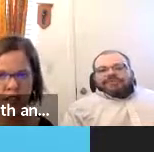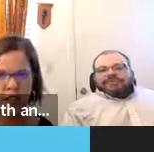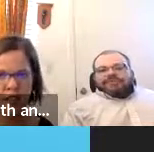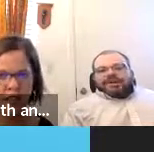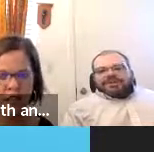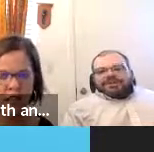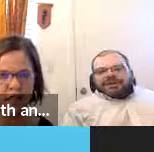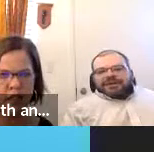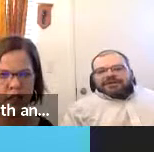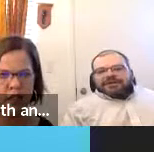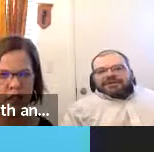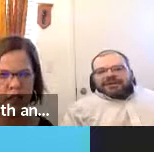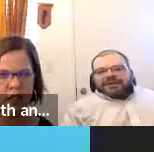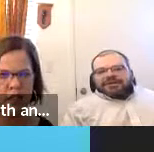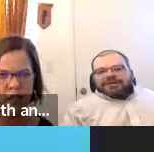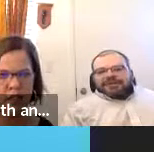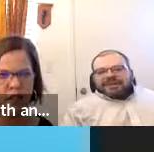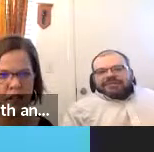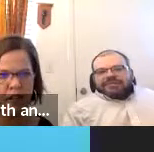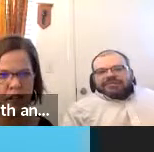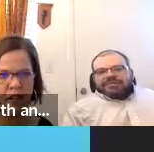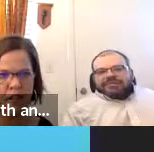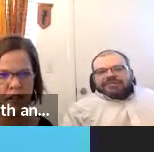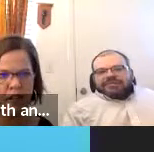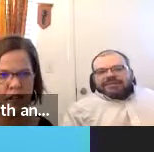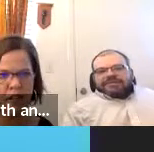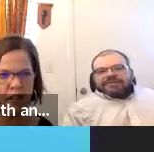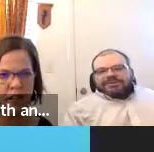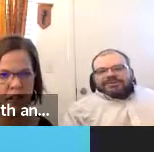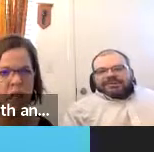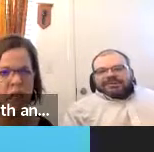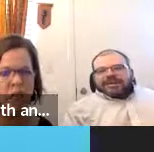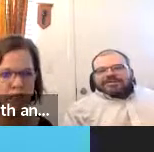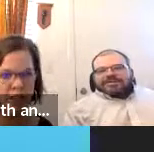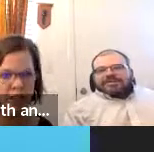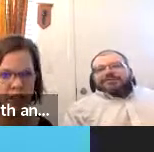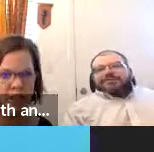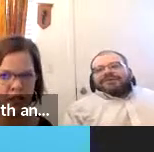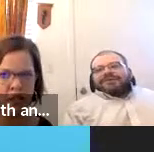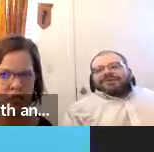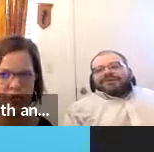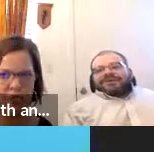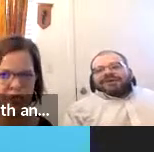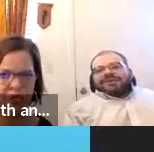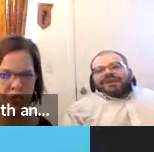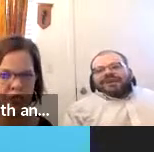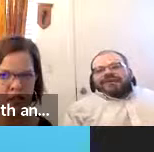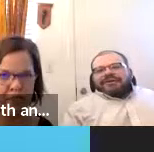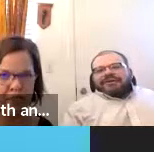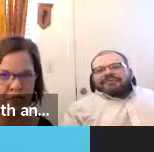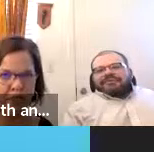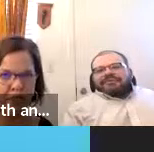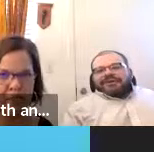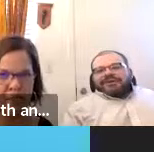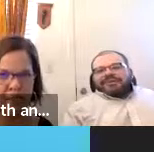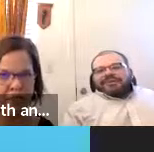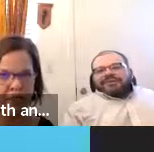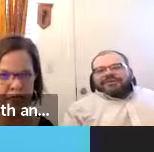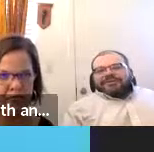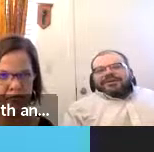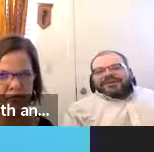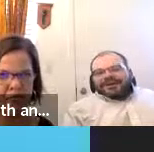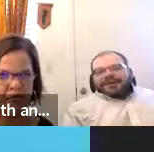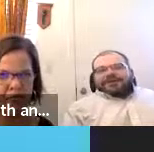of your focus on the child, and the child needs to have all of their focus on you. And so, it's not a matter of a